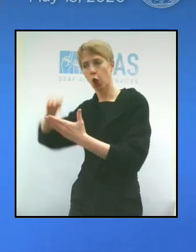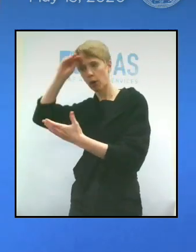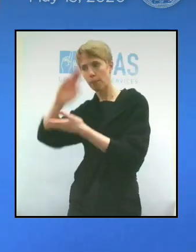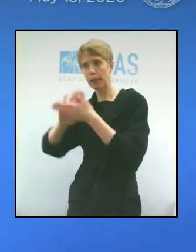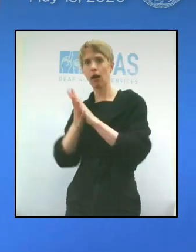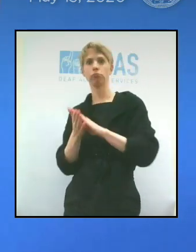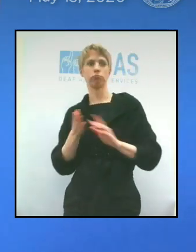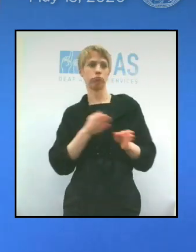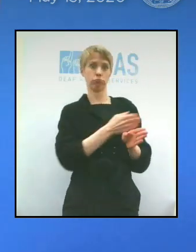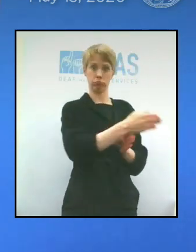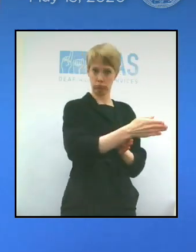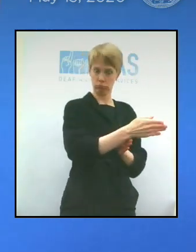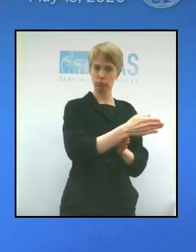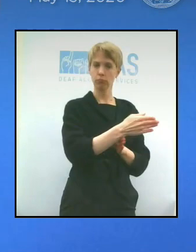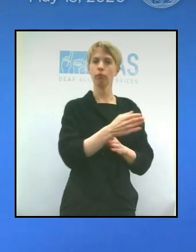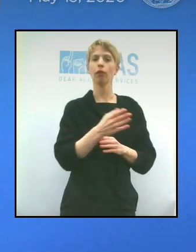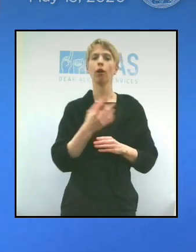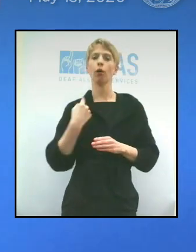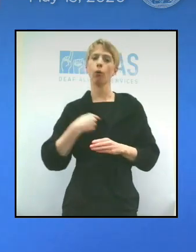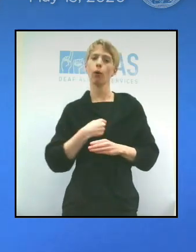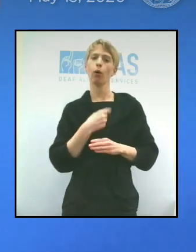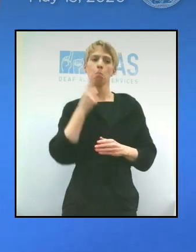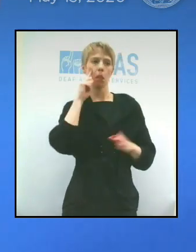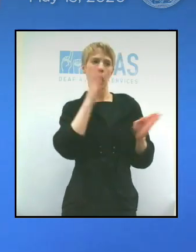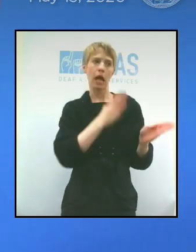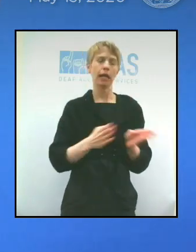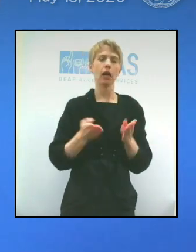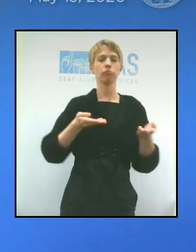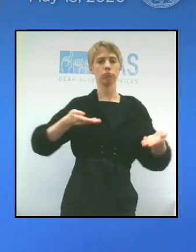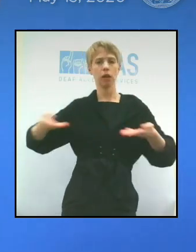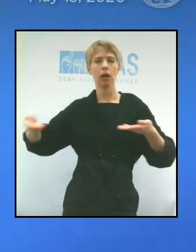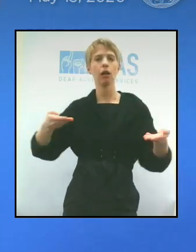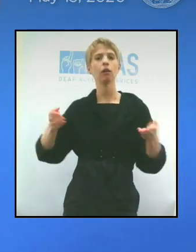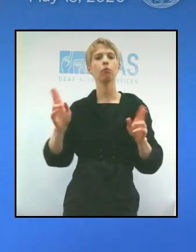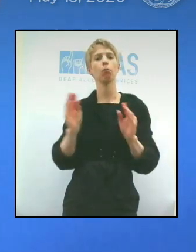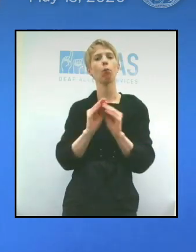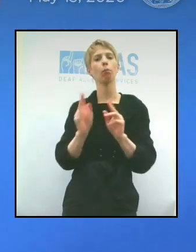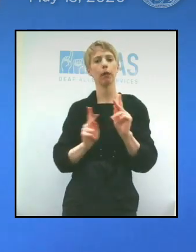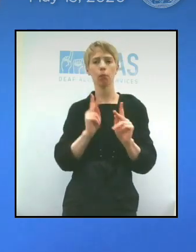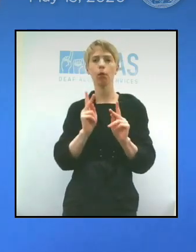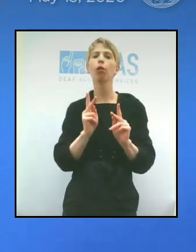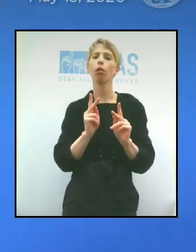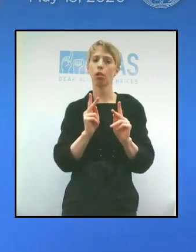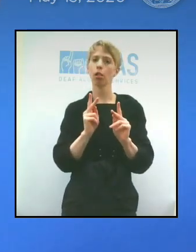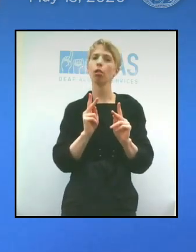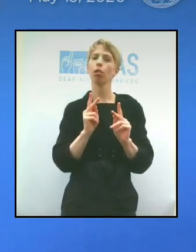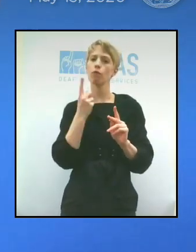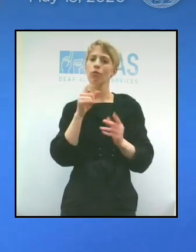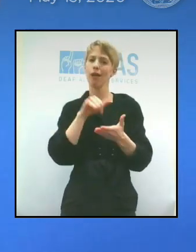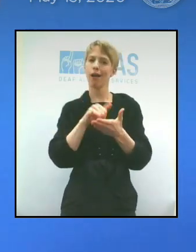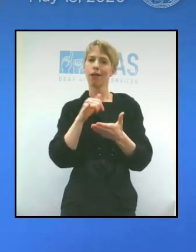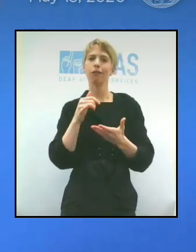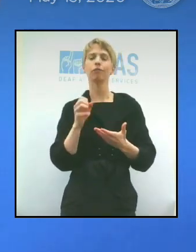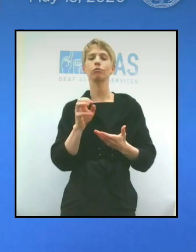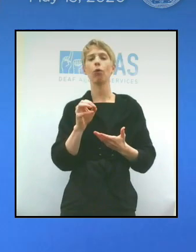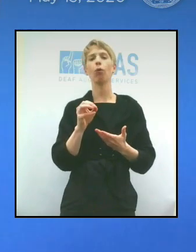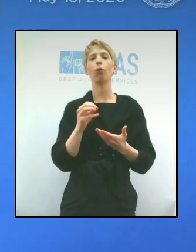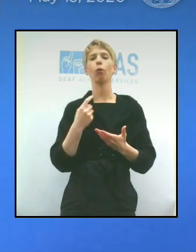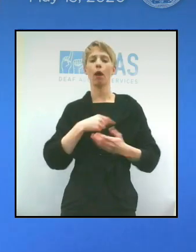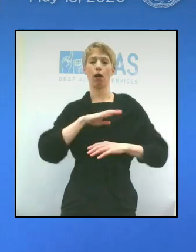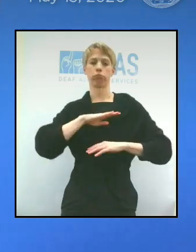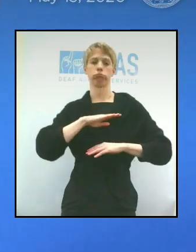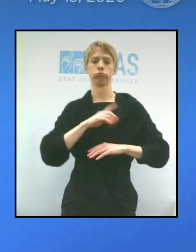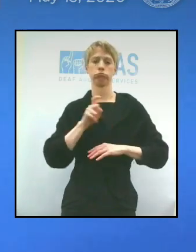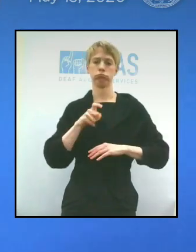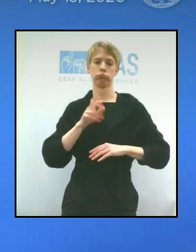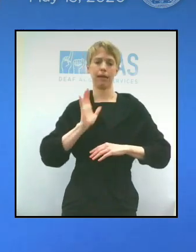some contact tracers for regions. So they've marked us in the checkbox because we have enough contact tracers to address what we're